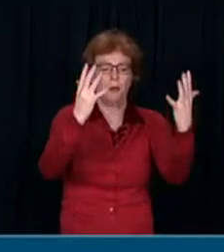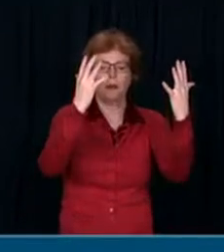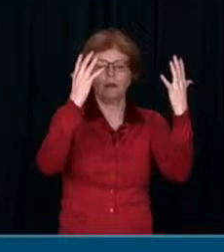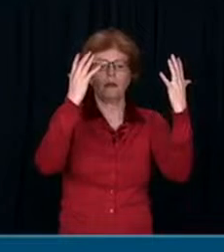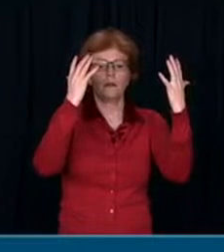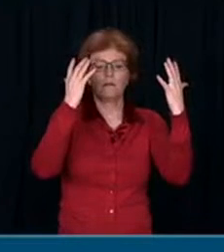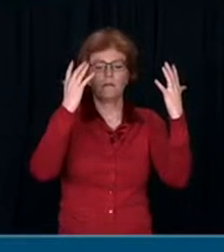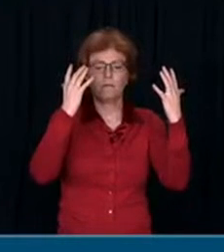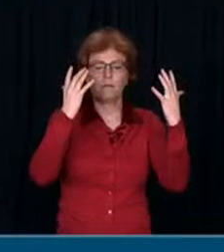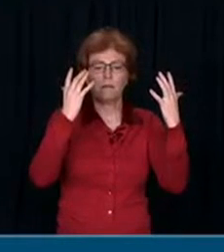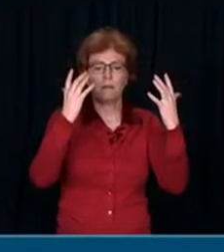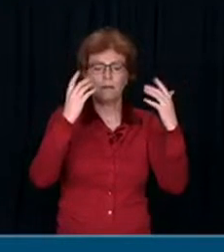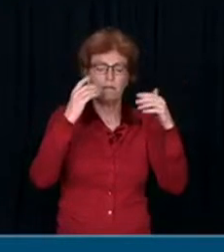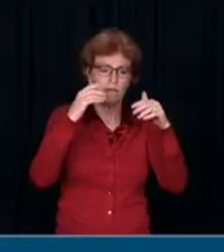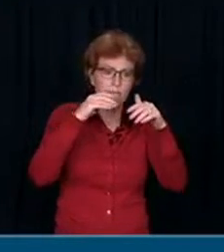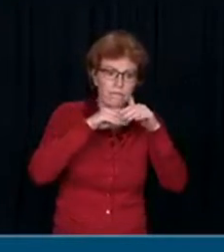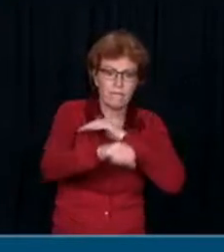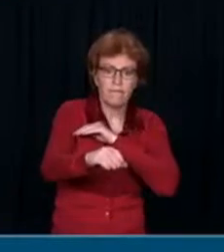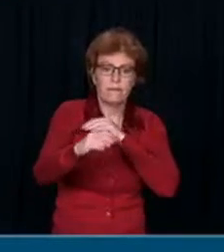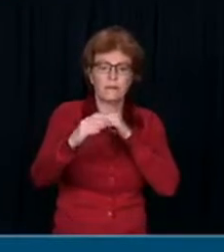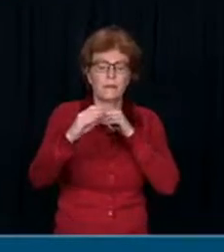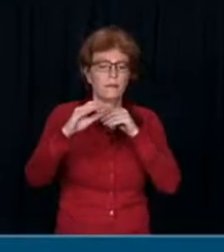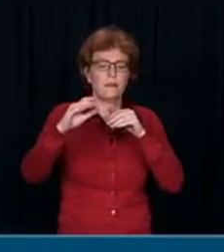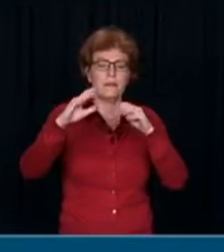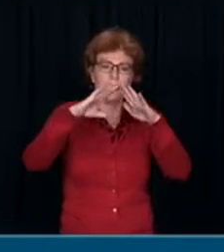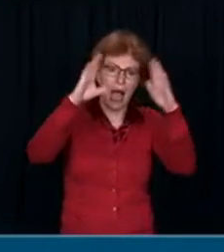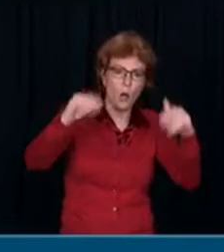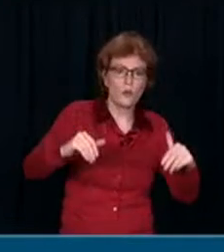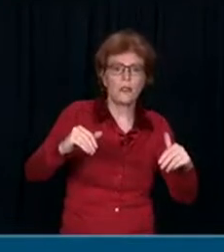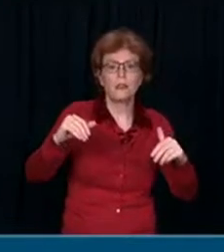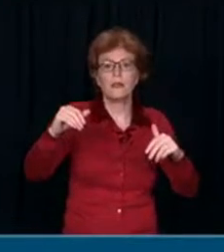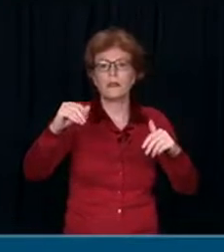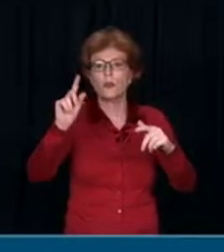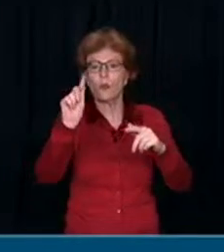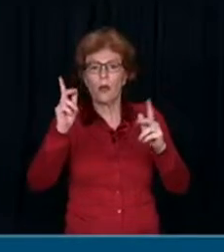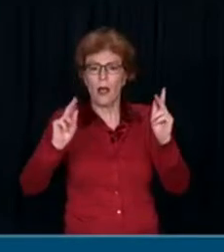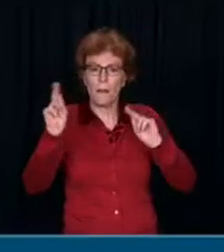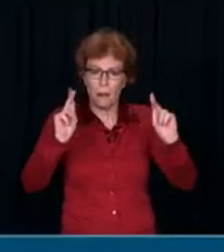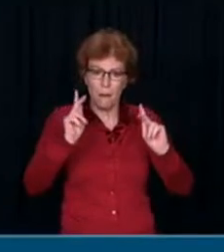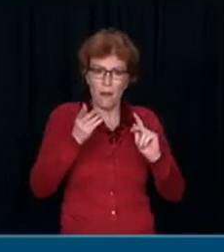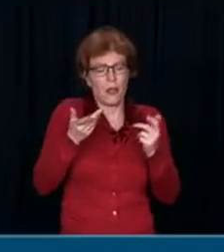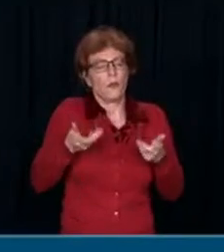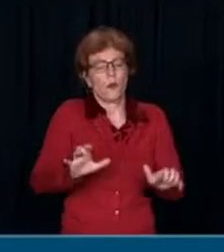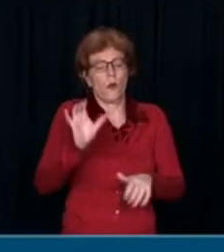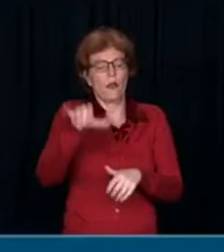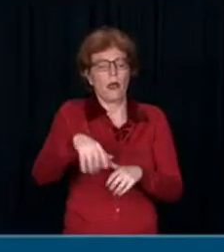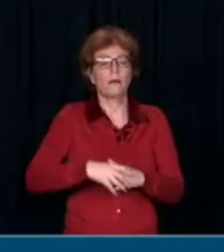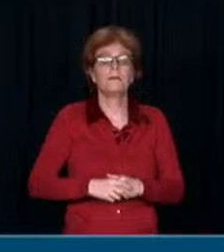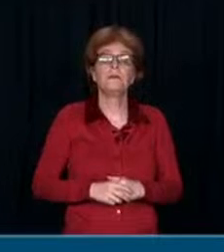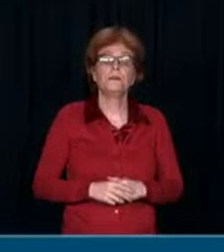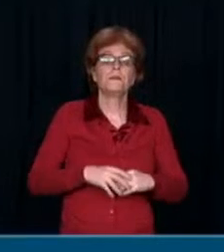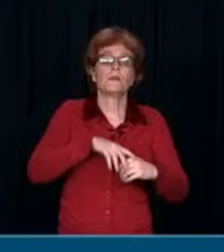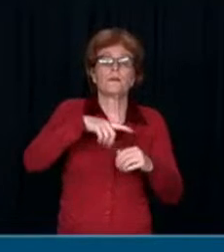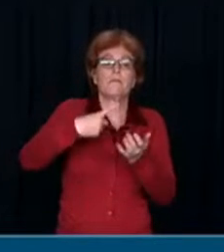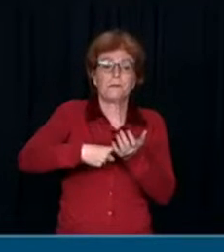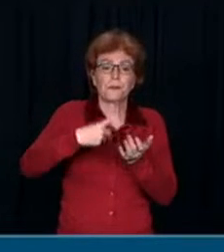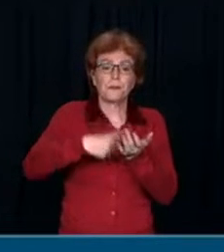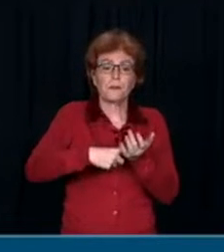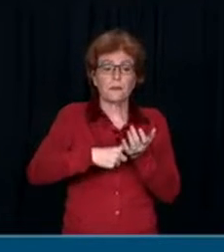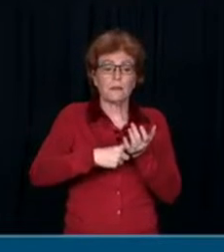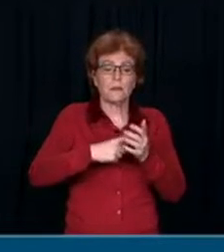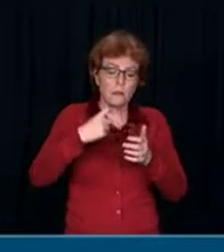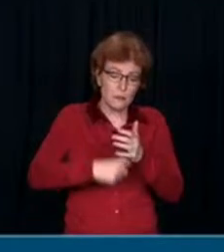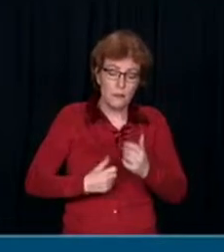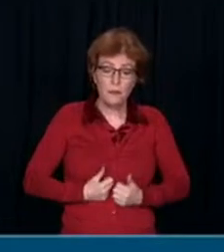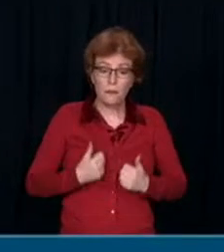fire into into populated areas, and we don't want to do that. Mm-hmm. When we do talk about the